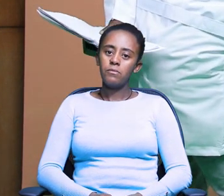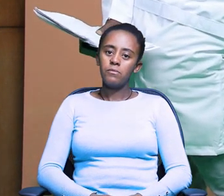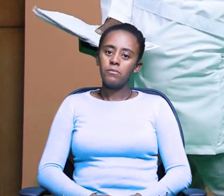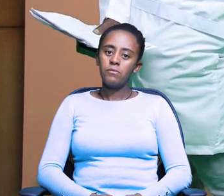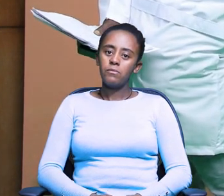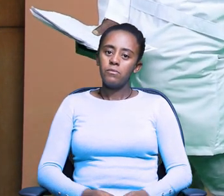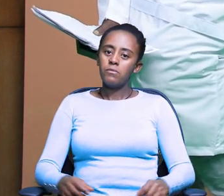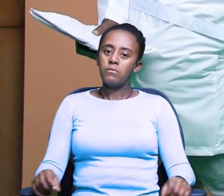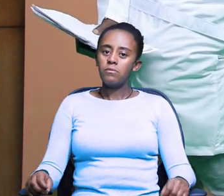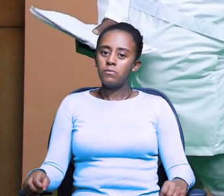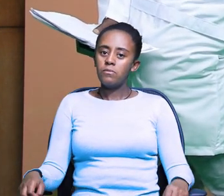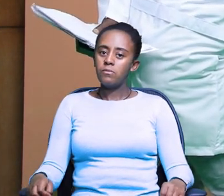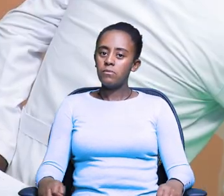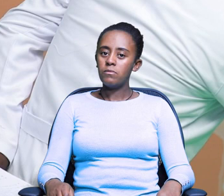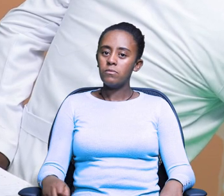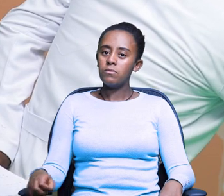the applied magnetic field.